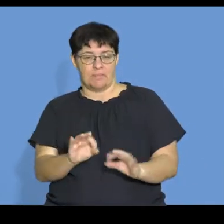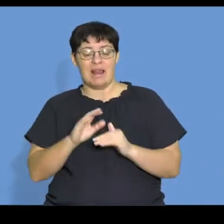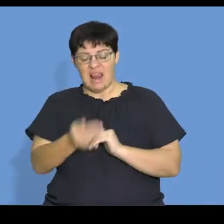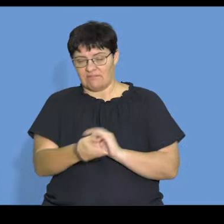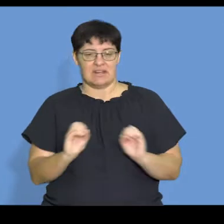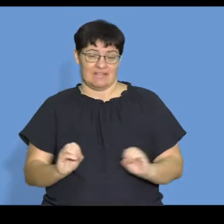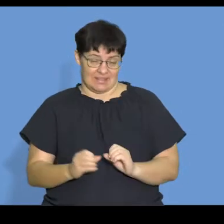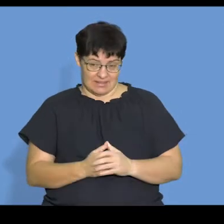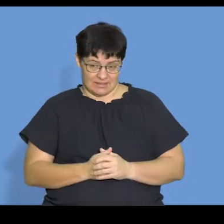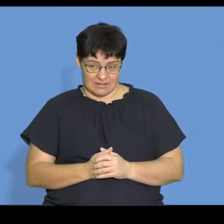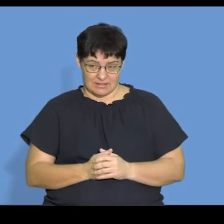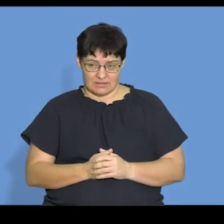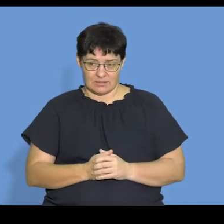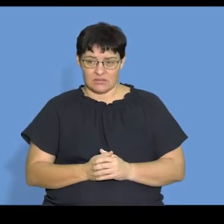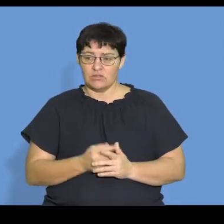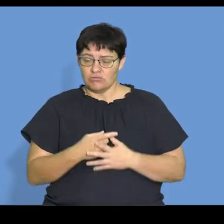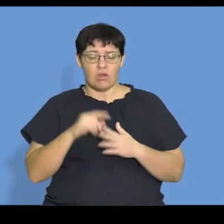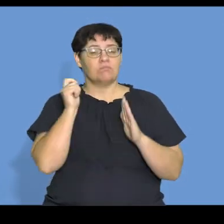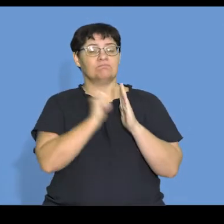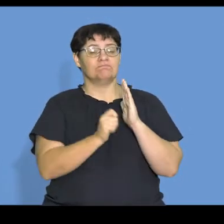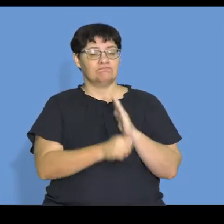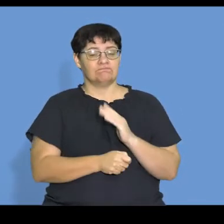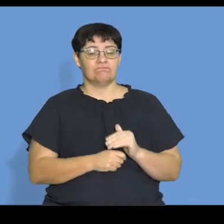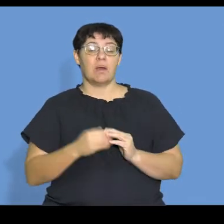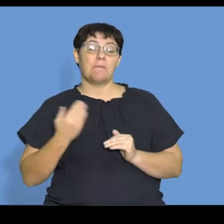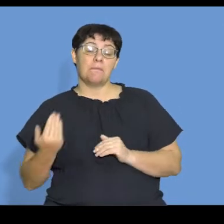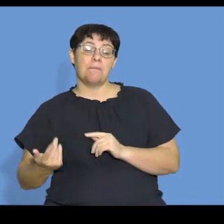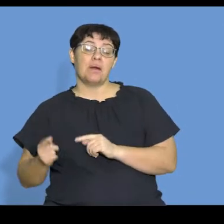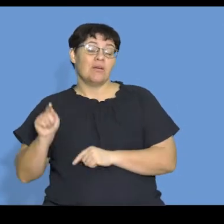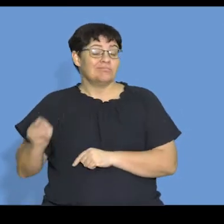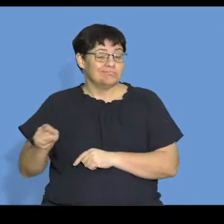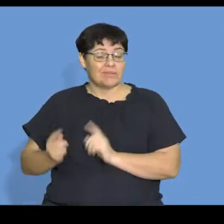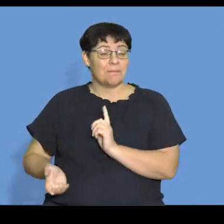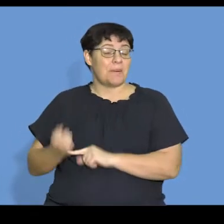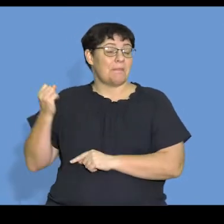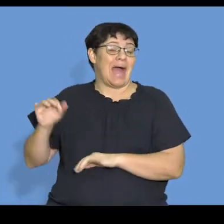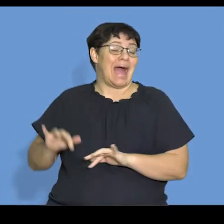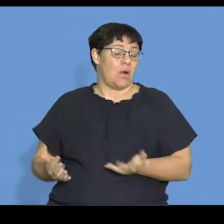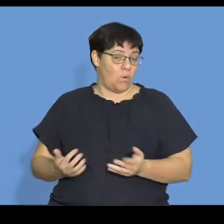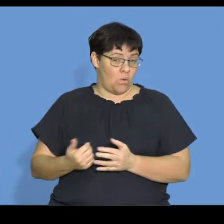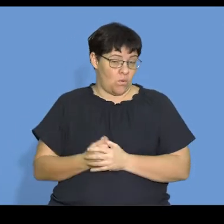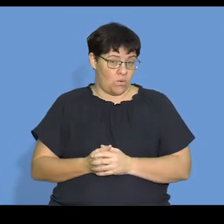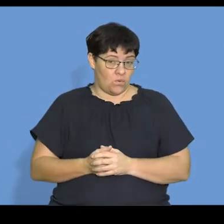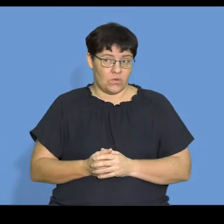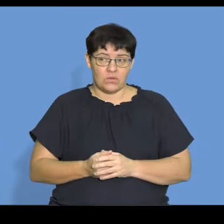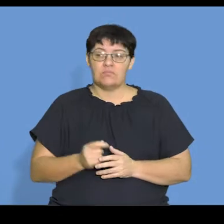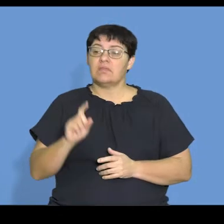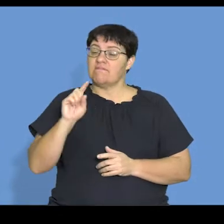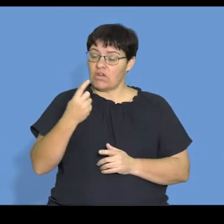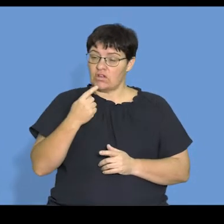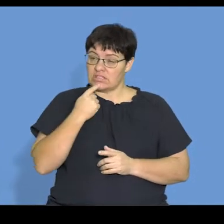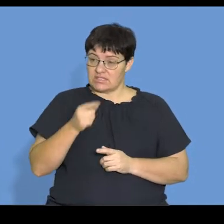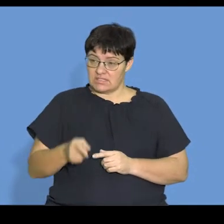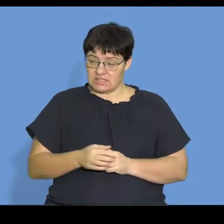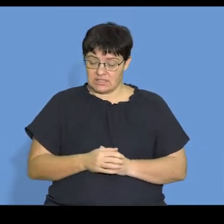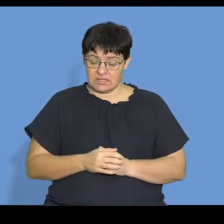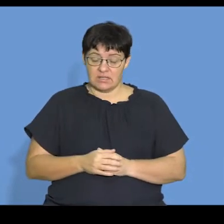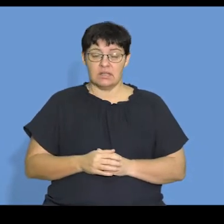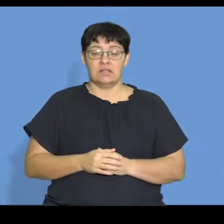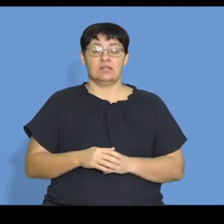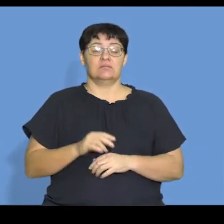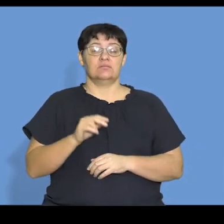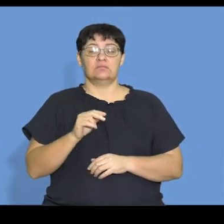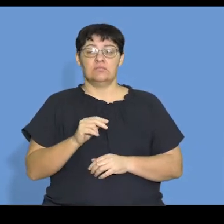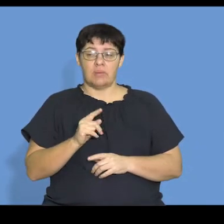me finding what is written here on the right-hand side, what I will then need to do, I will take the first term, you divide it by